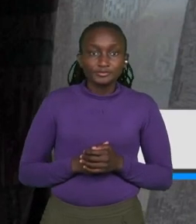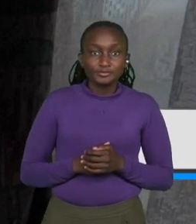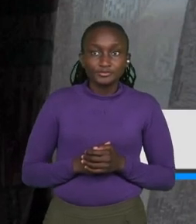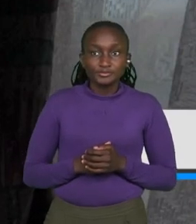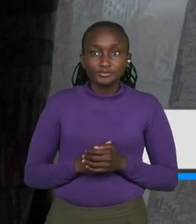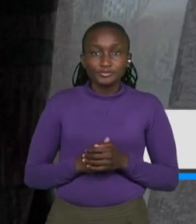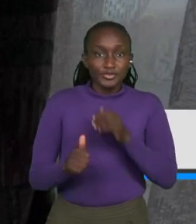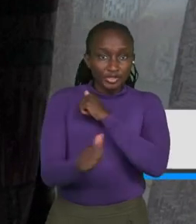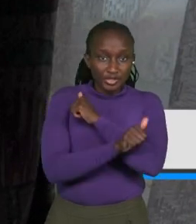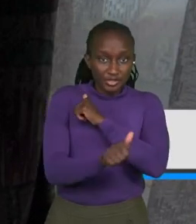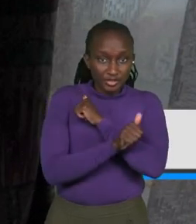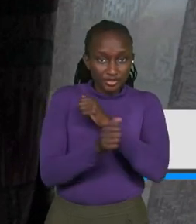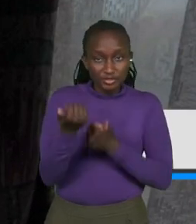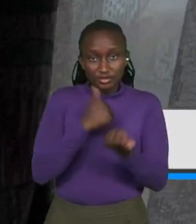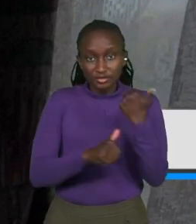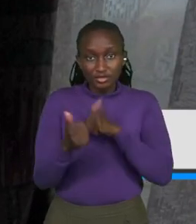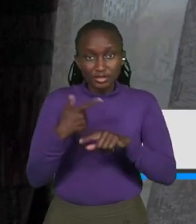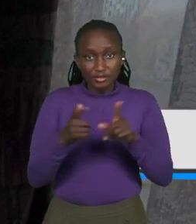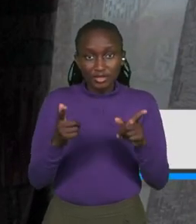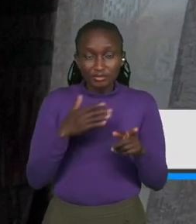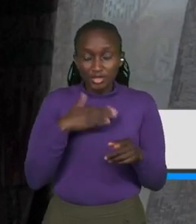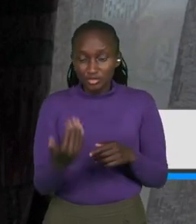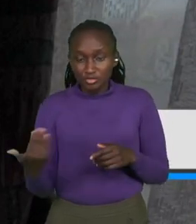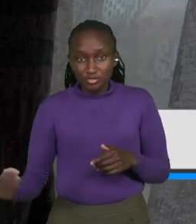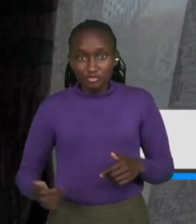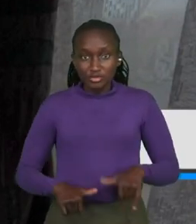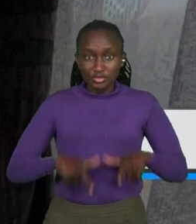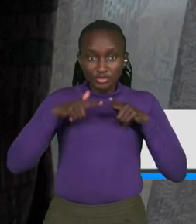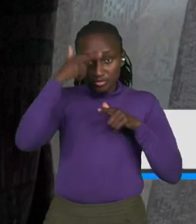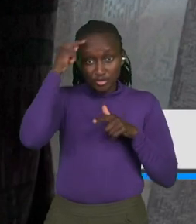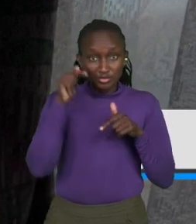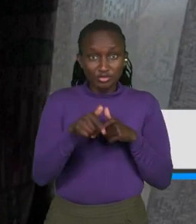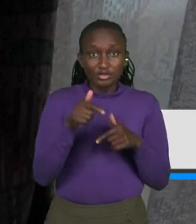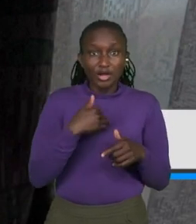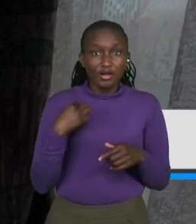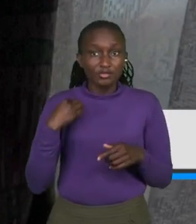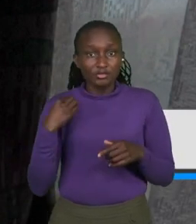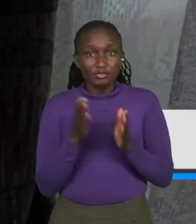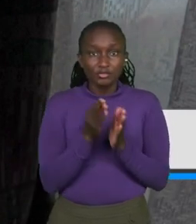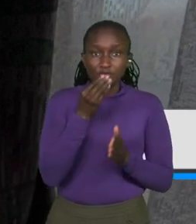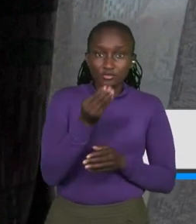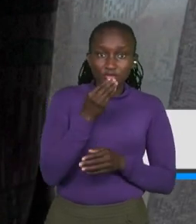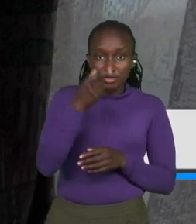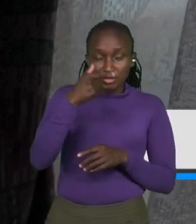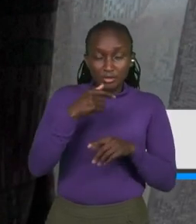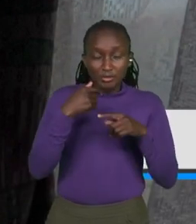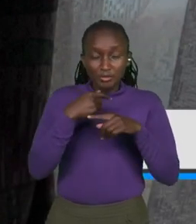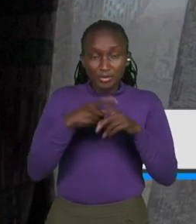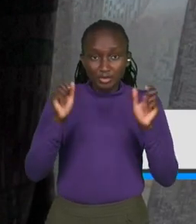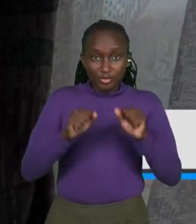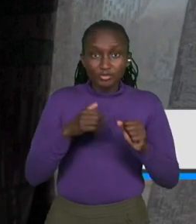It is a dangerous activity, but my children survive because of this. They can have clothes and food, but I can die from